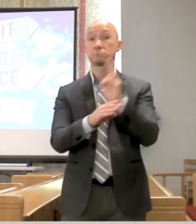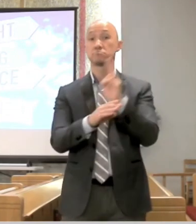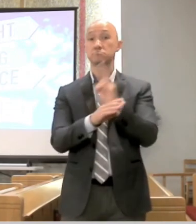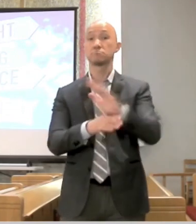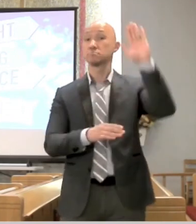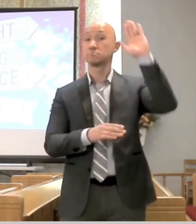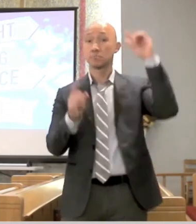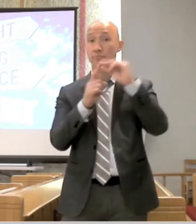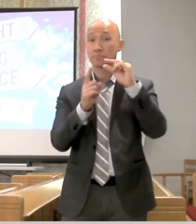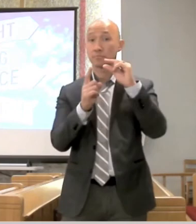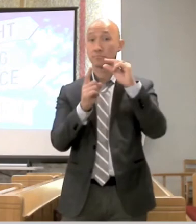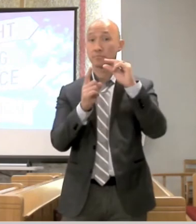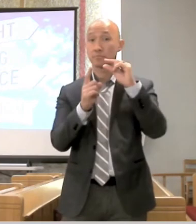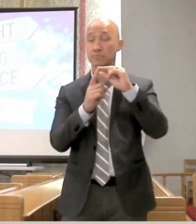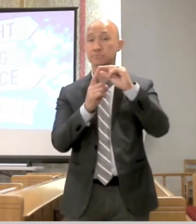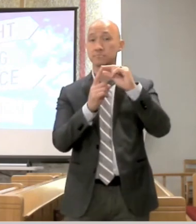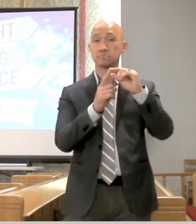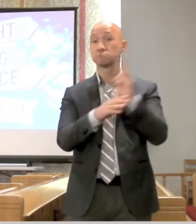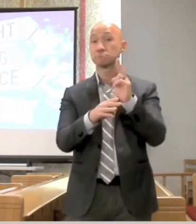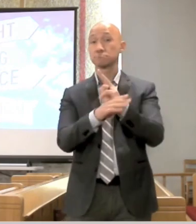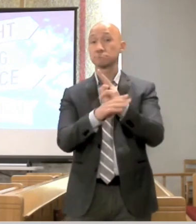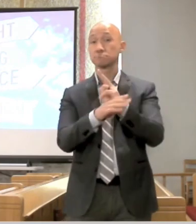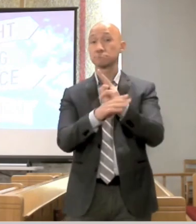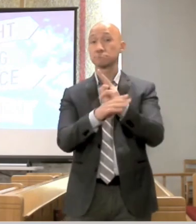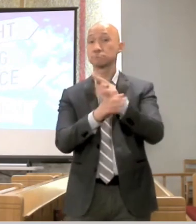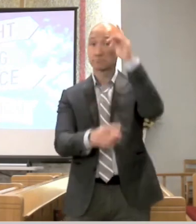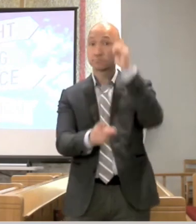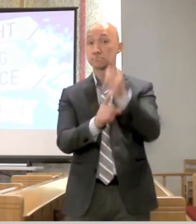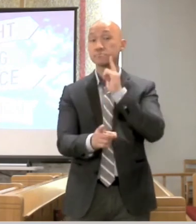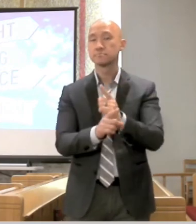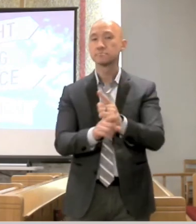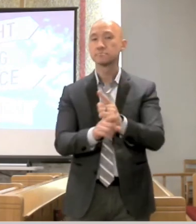to try to tell you if you're headed in the wrong direction. Listen,